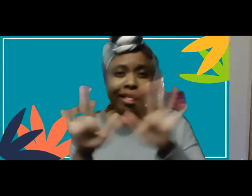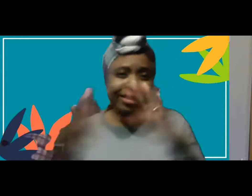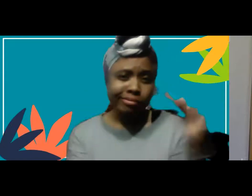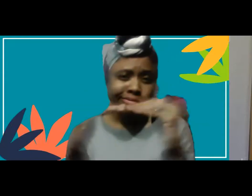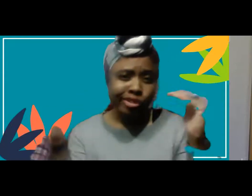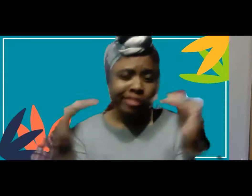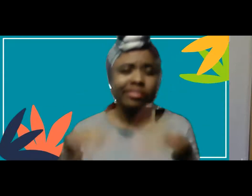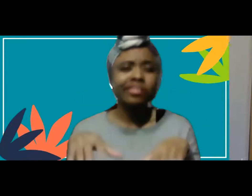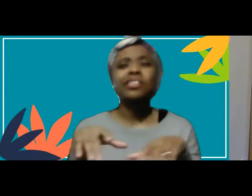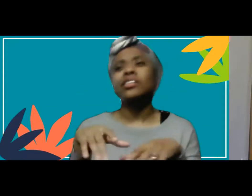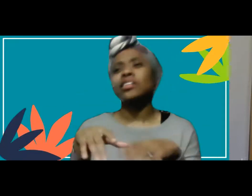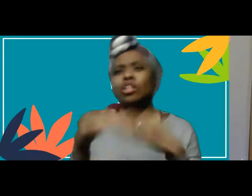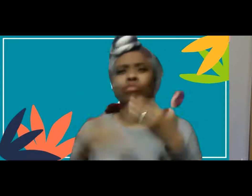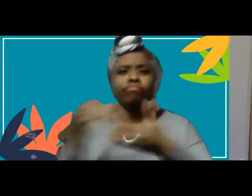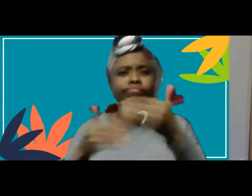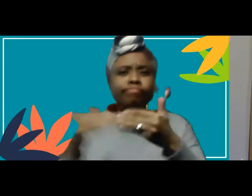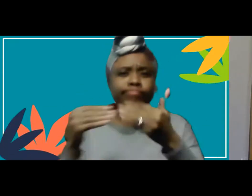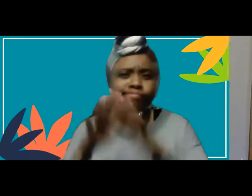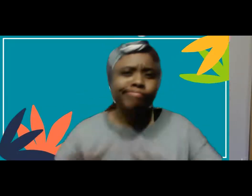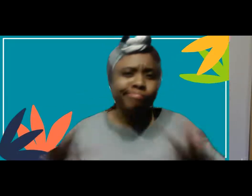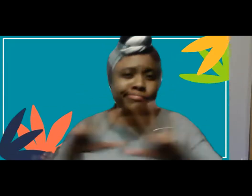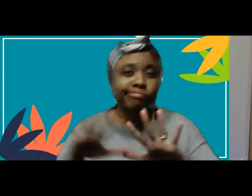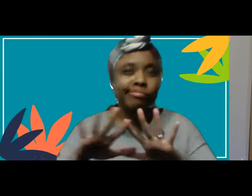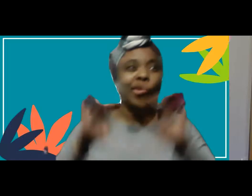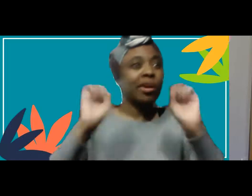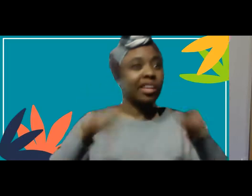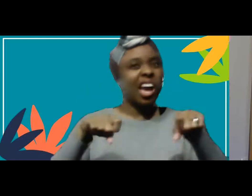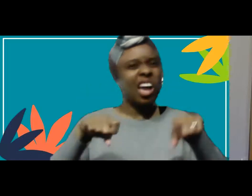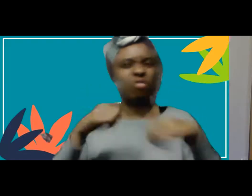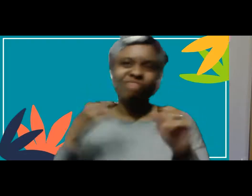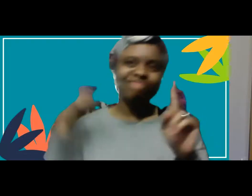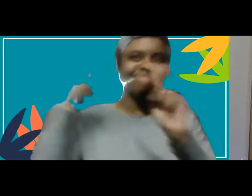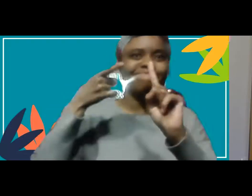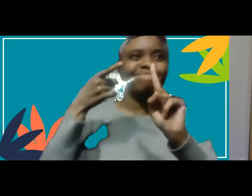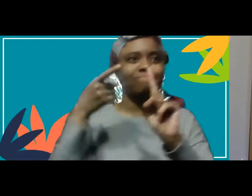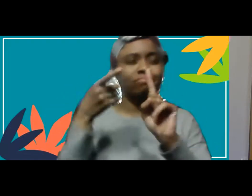we can and should strive to achieve the same privileges as white American men,